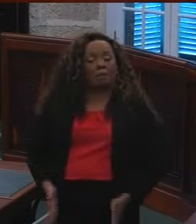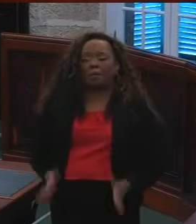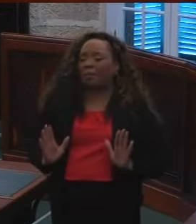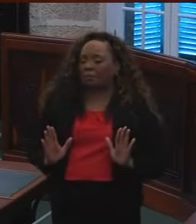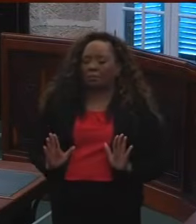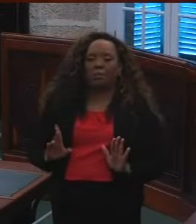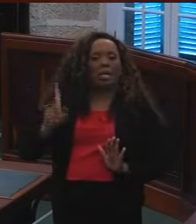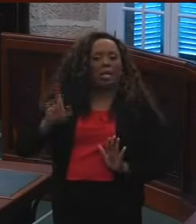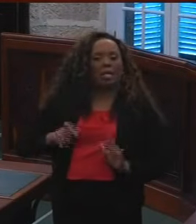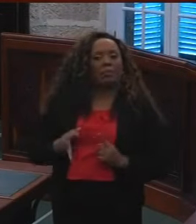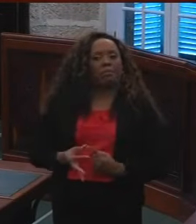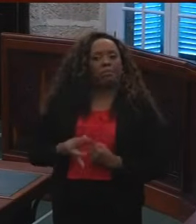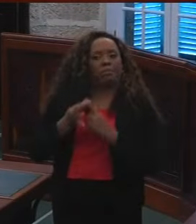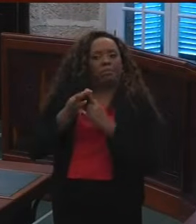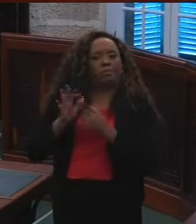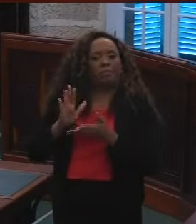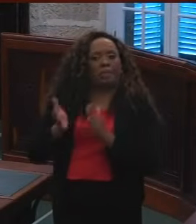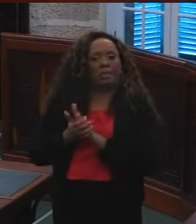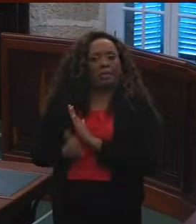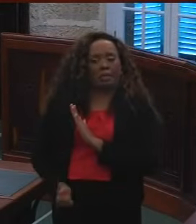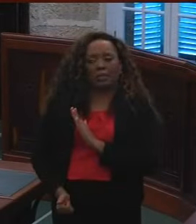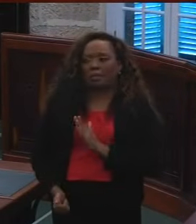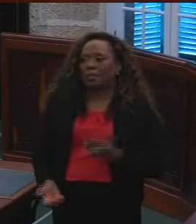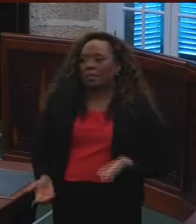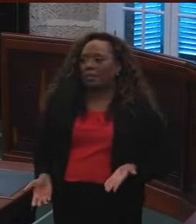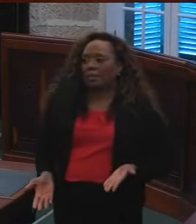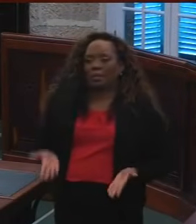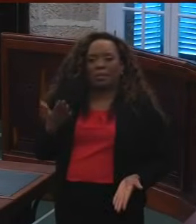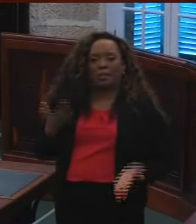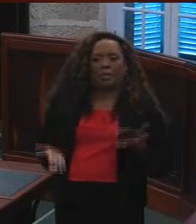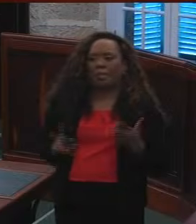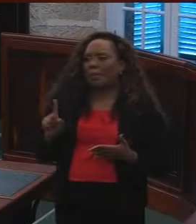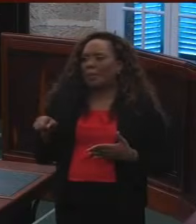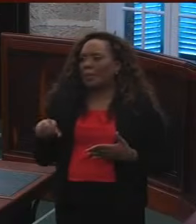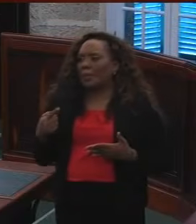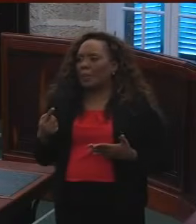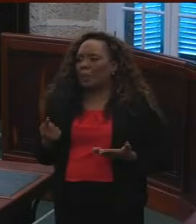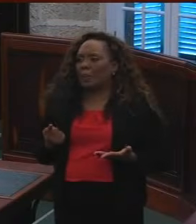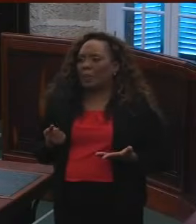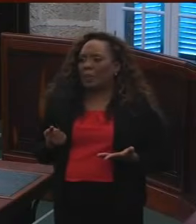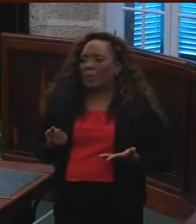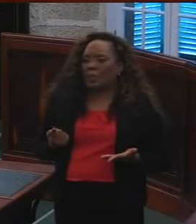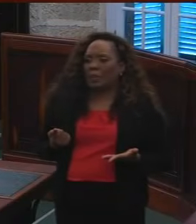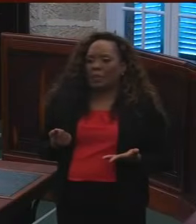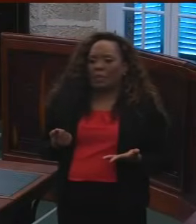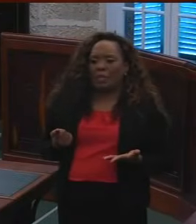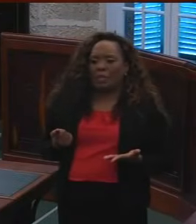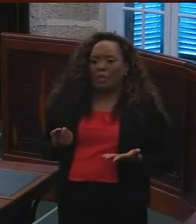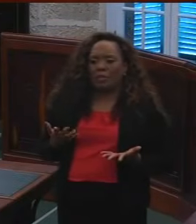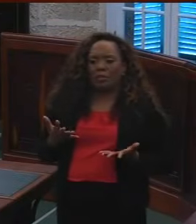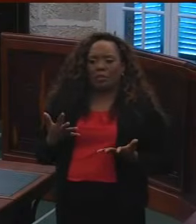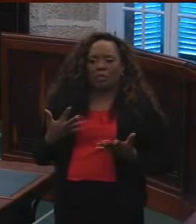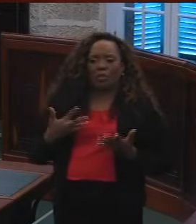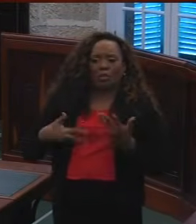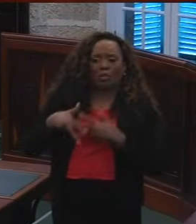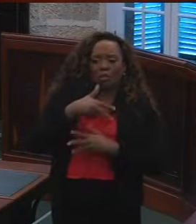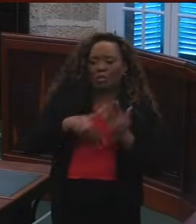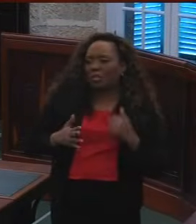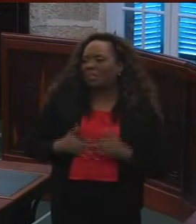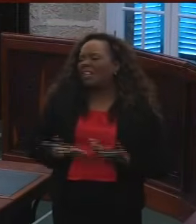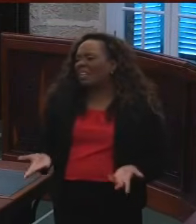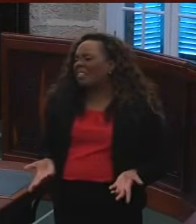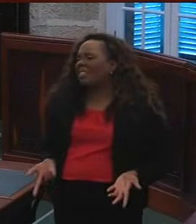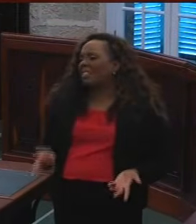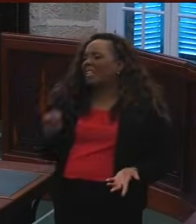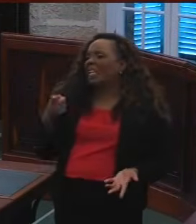to have certain skills. It's perhaps only in the social space that everybody feel anybody could do it. Everybody feel anybody